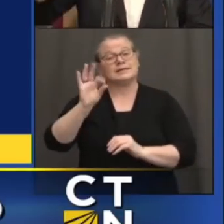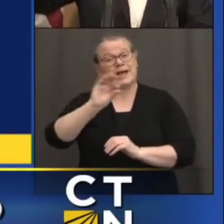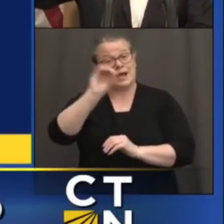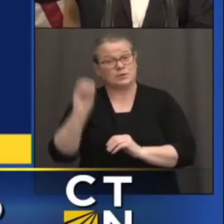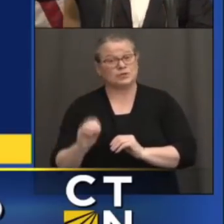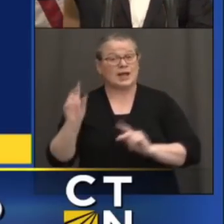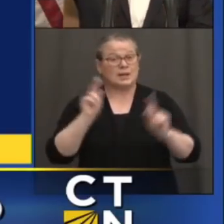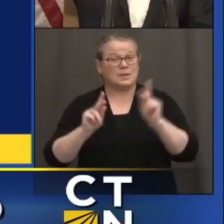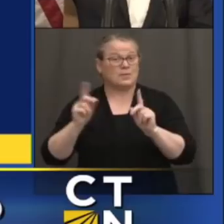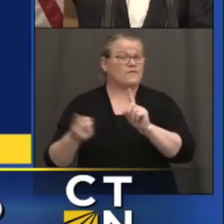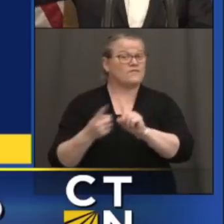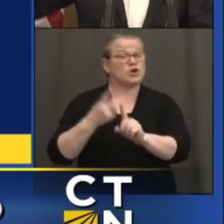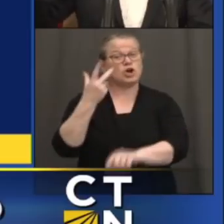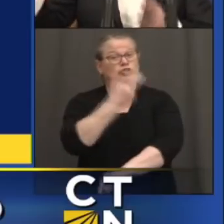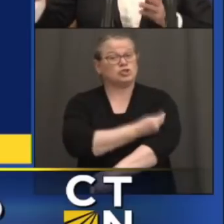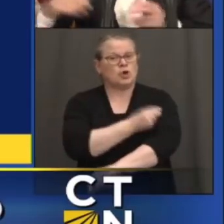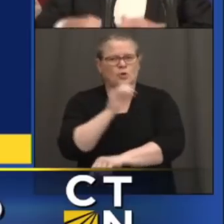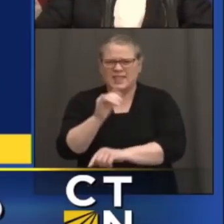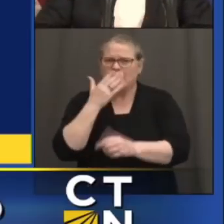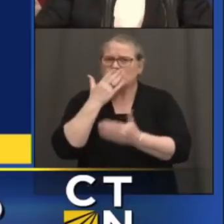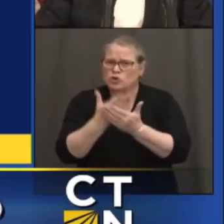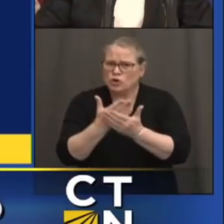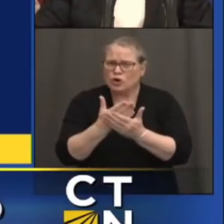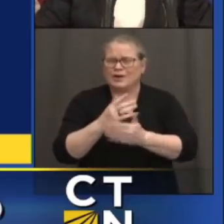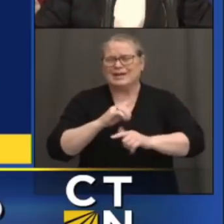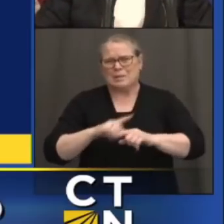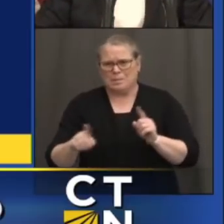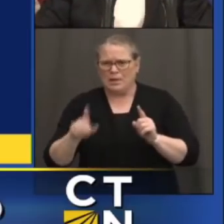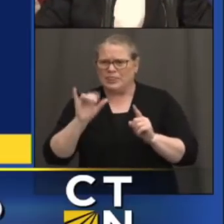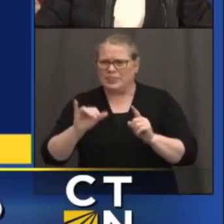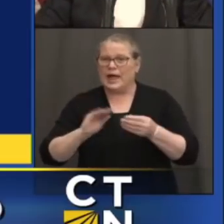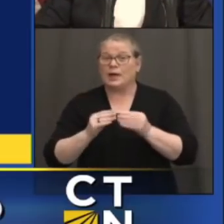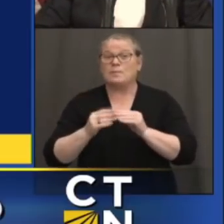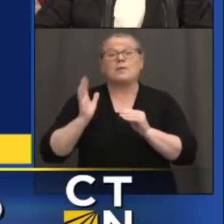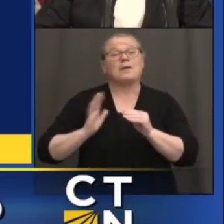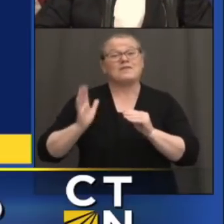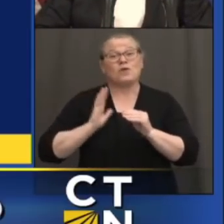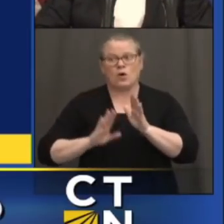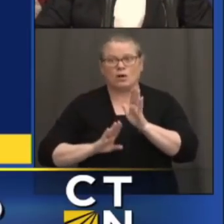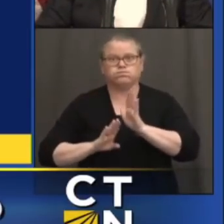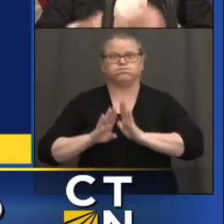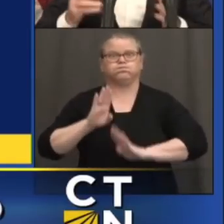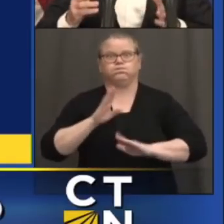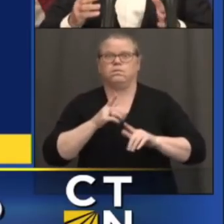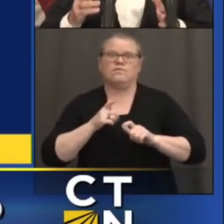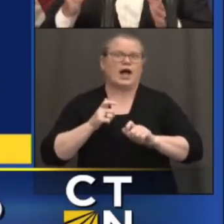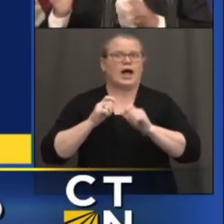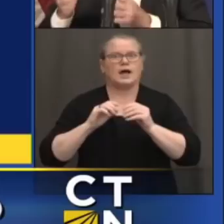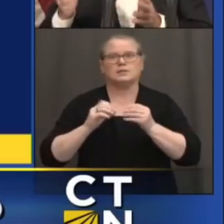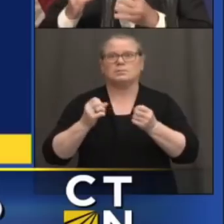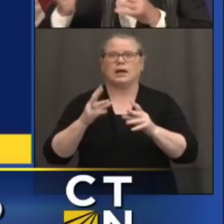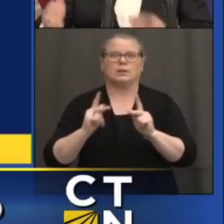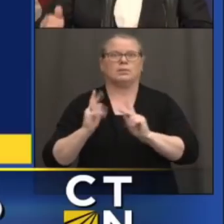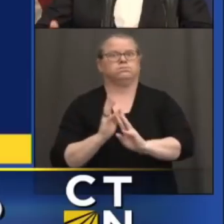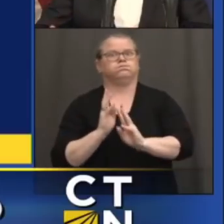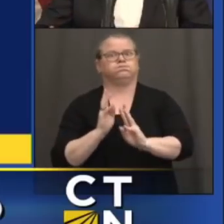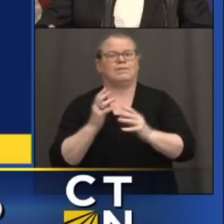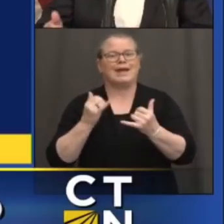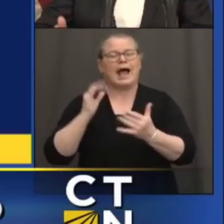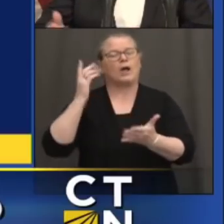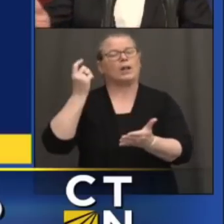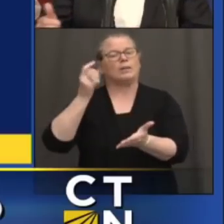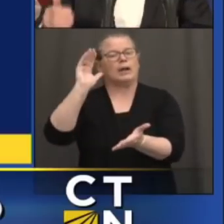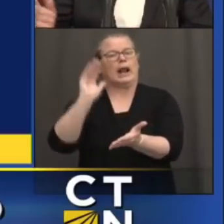That's good, but as you can tell, it's not going up as quickly any longer. So we still talk a little bit about incentives and way you can